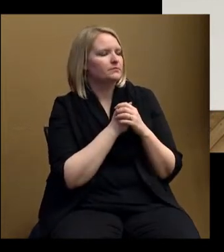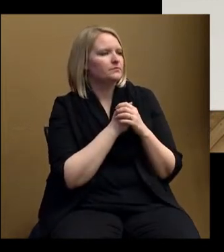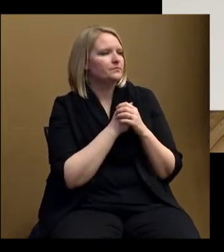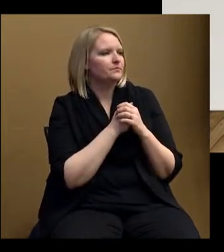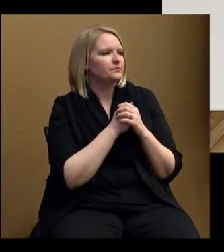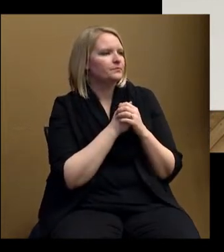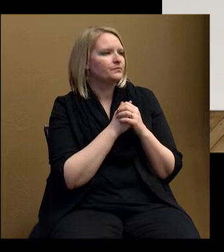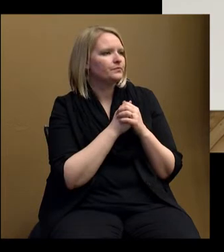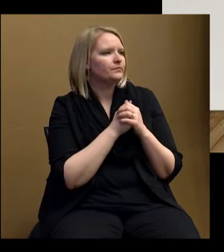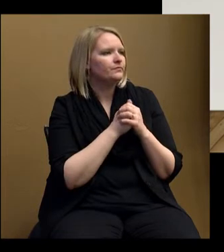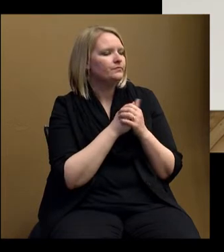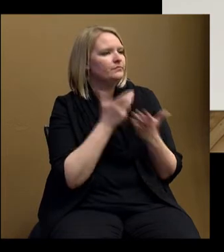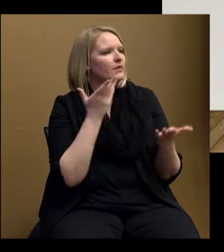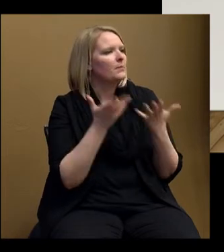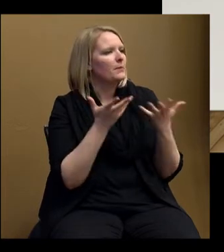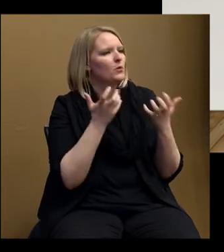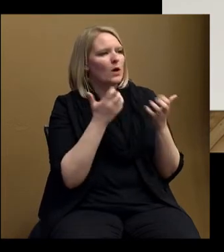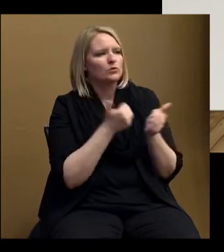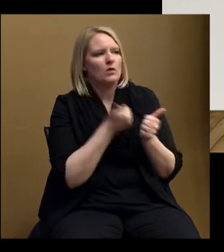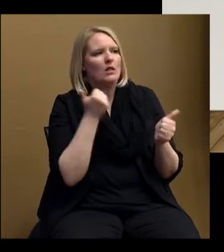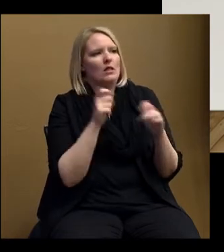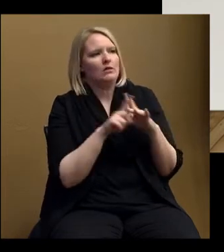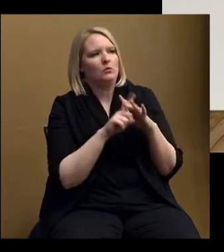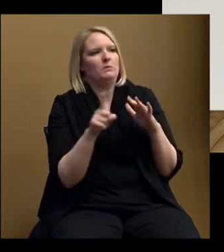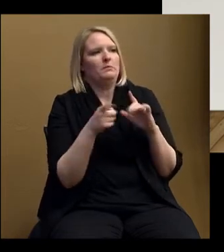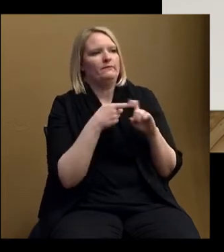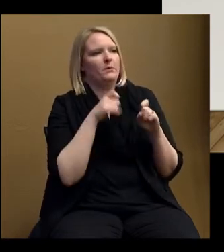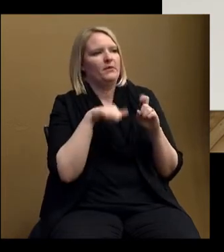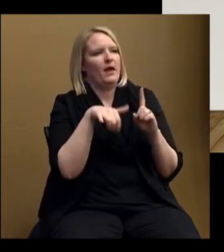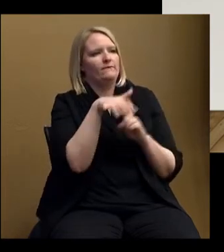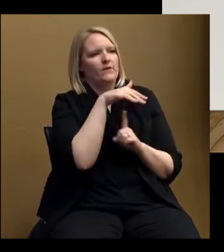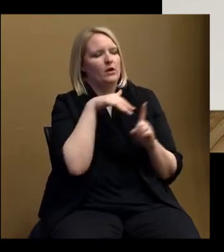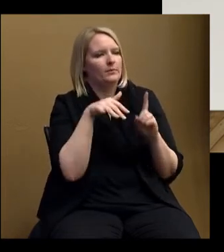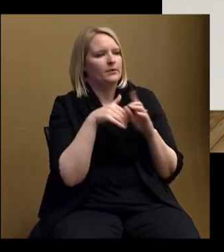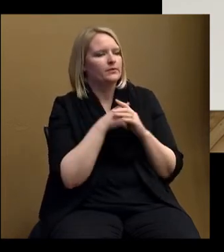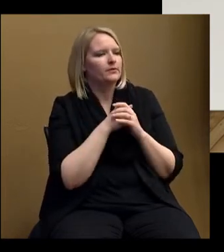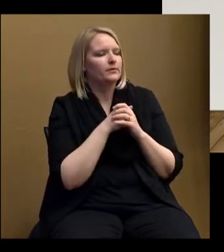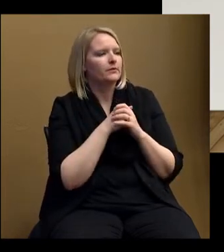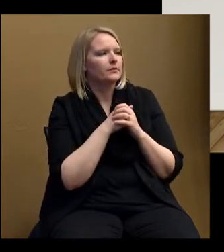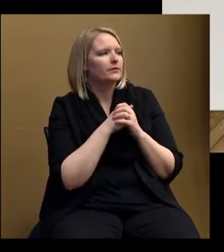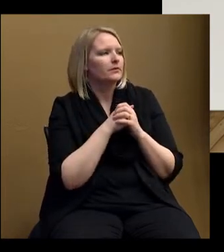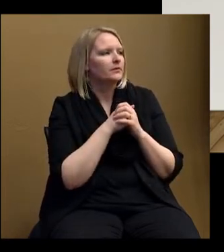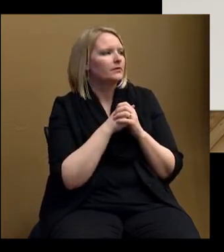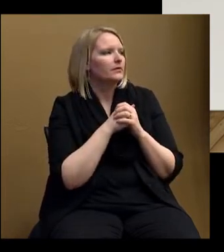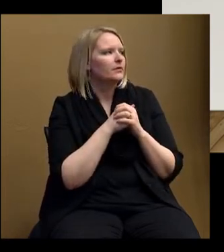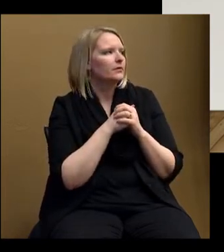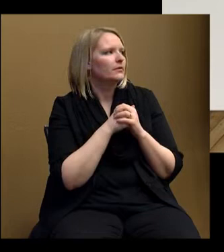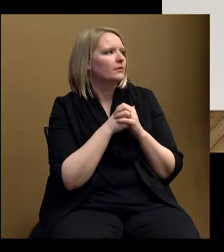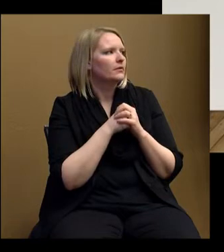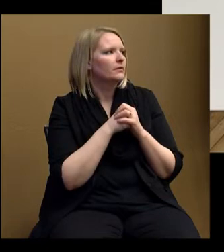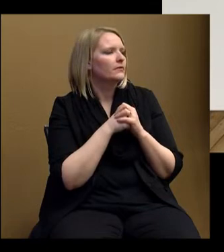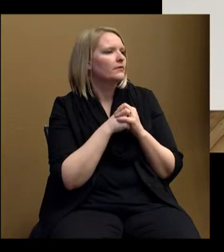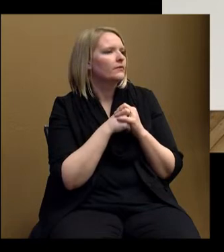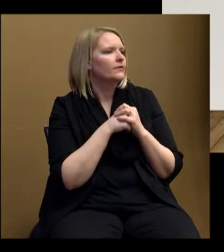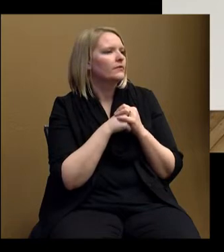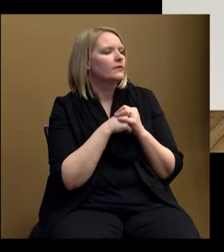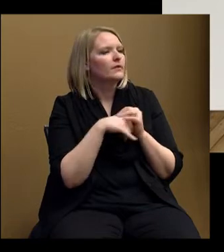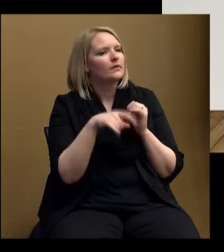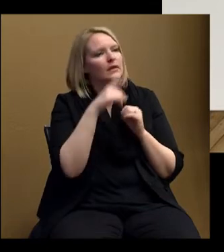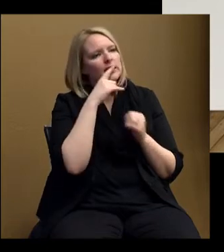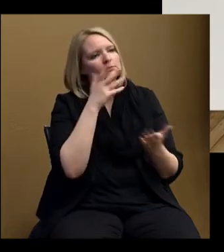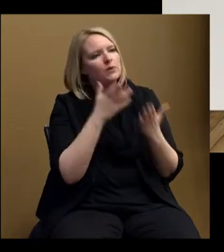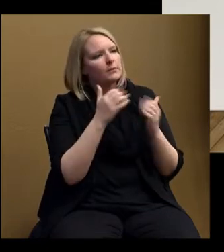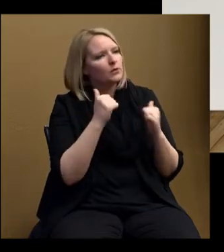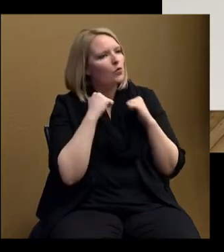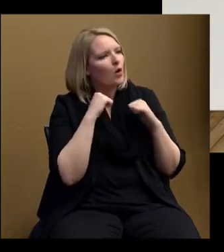Okay? So they may just want to get out of the environment. And they will not, these are the kids that probably will